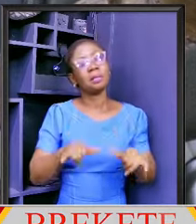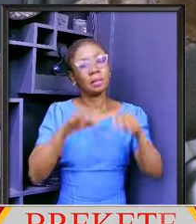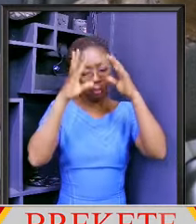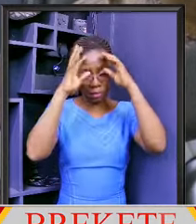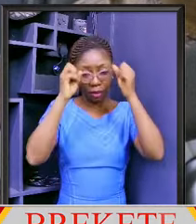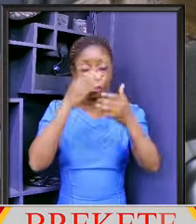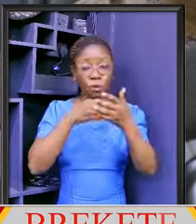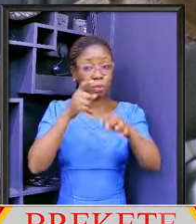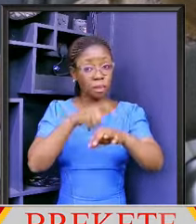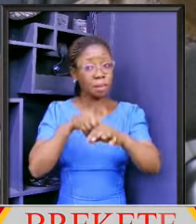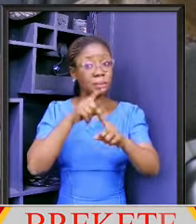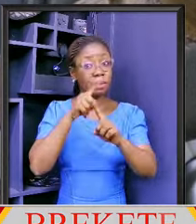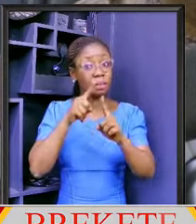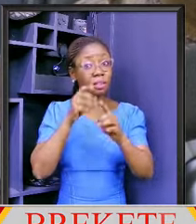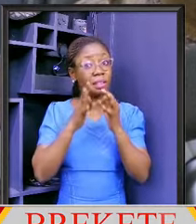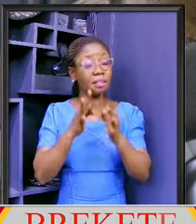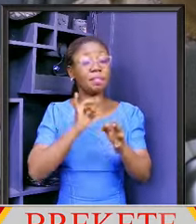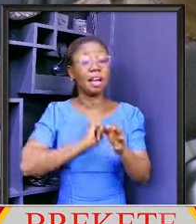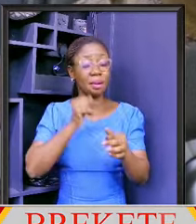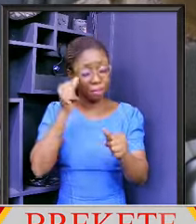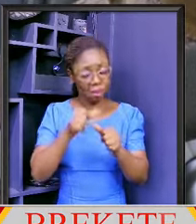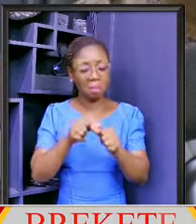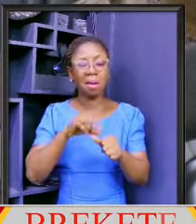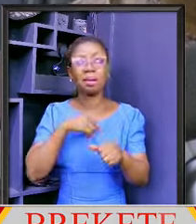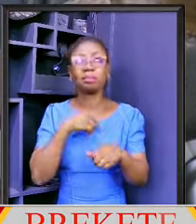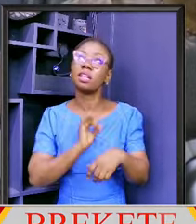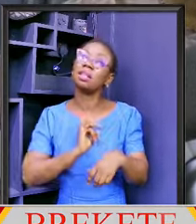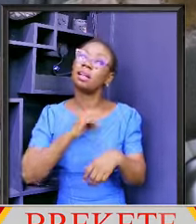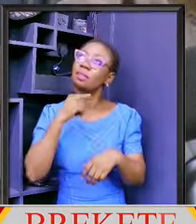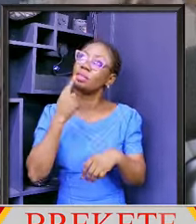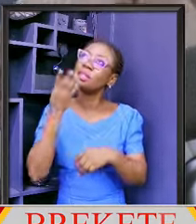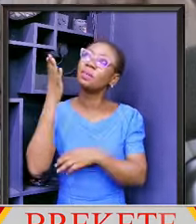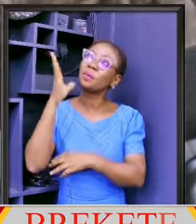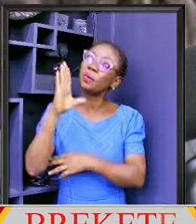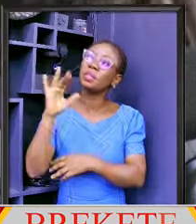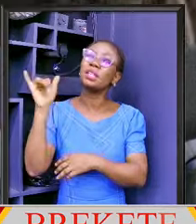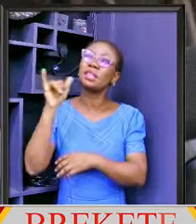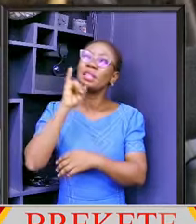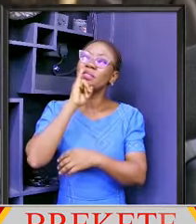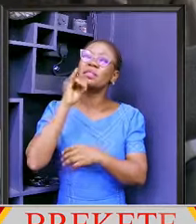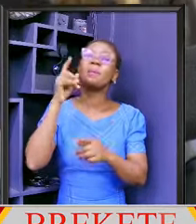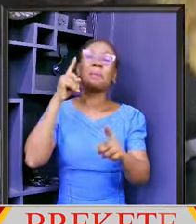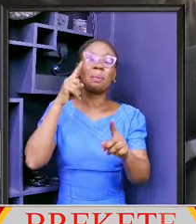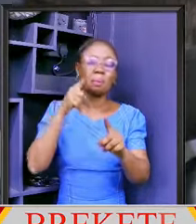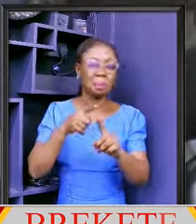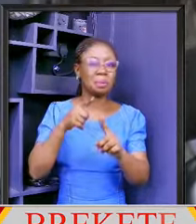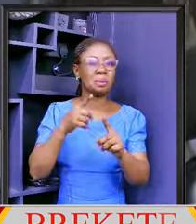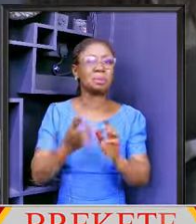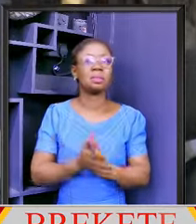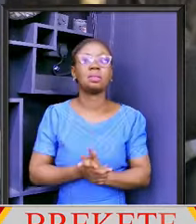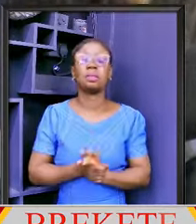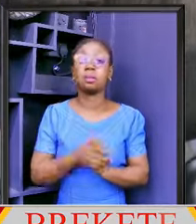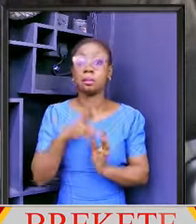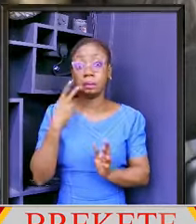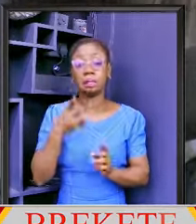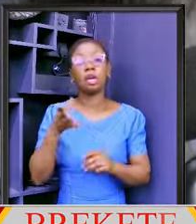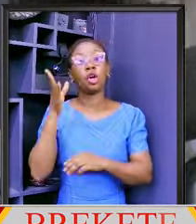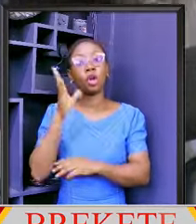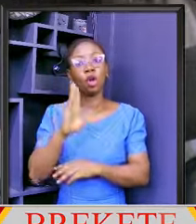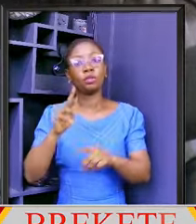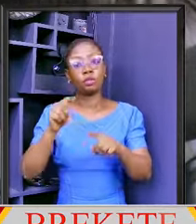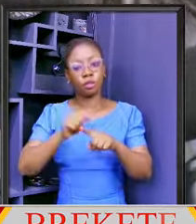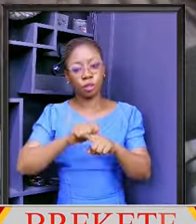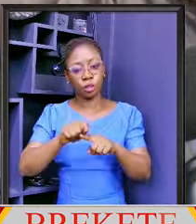if I remember, I say, God, there is a purpose. Because there's training. No being God, train you, finish.